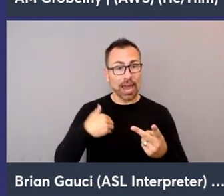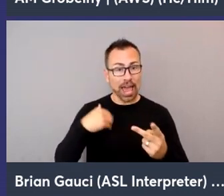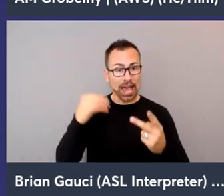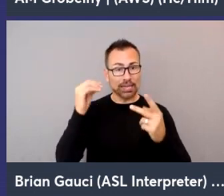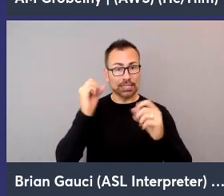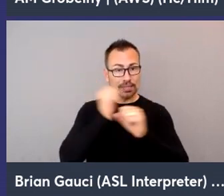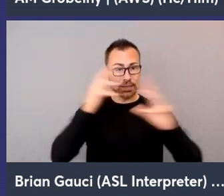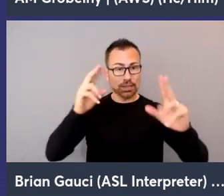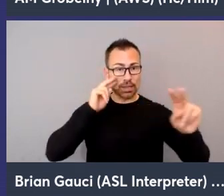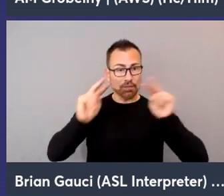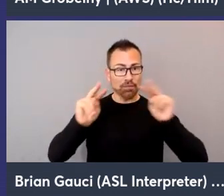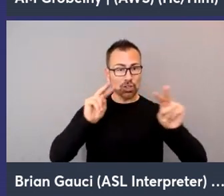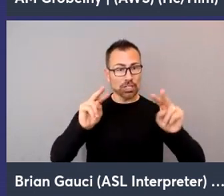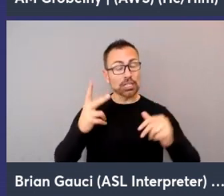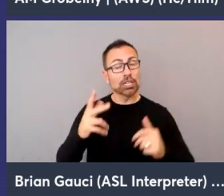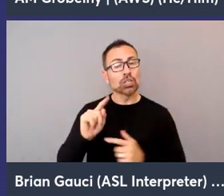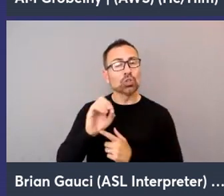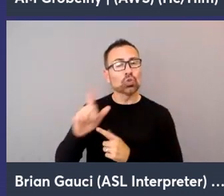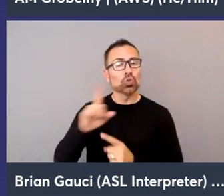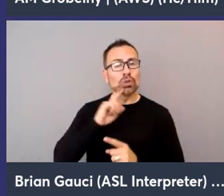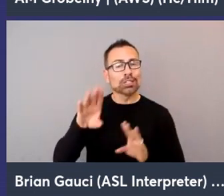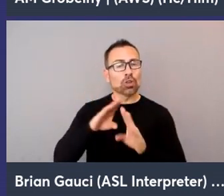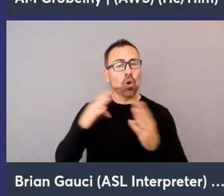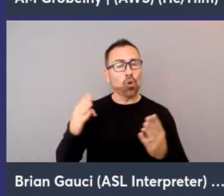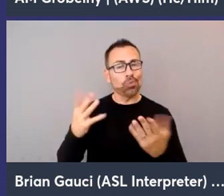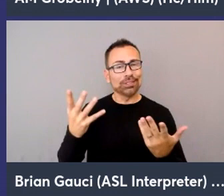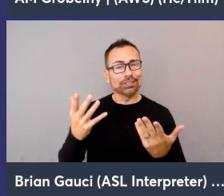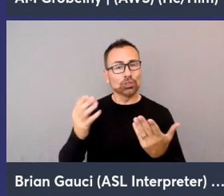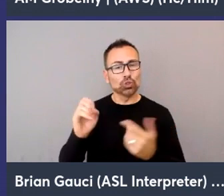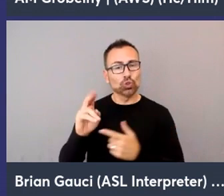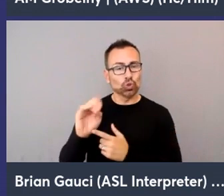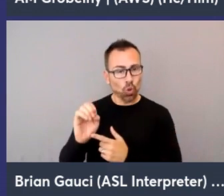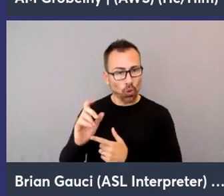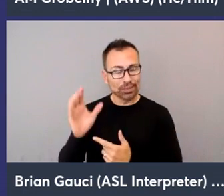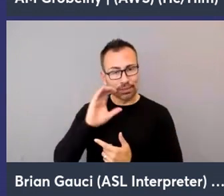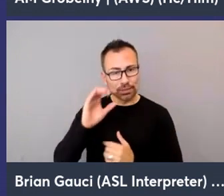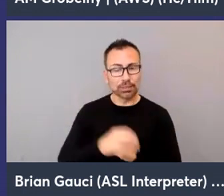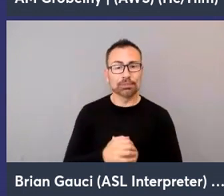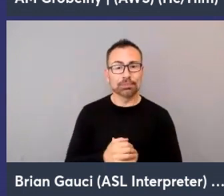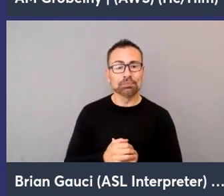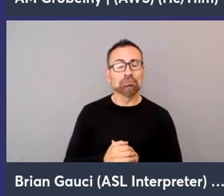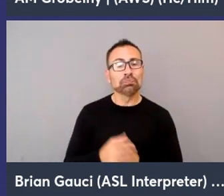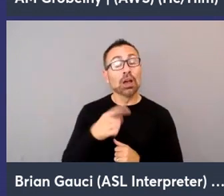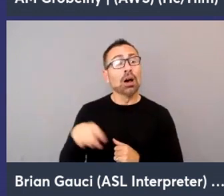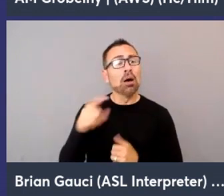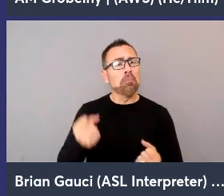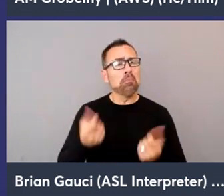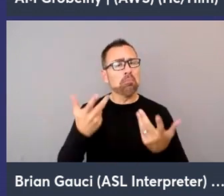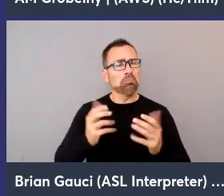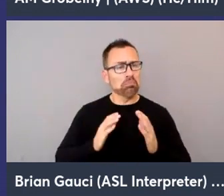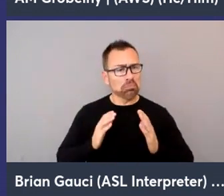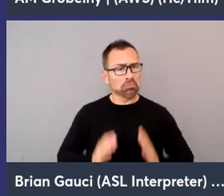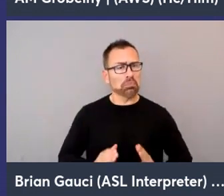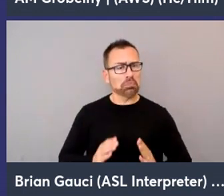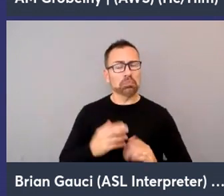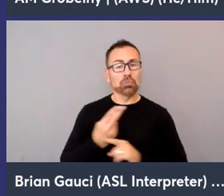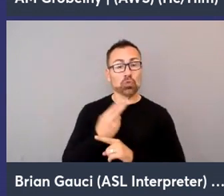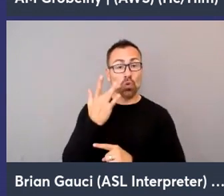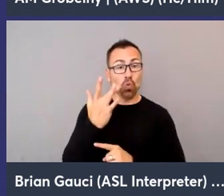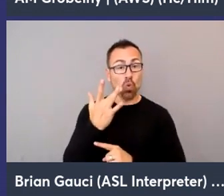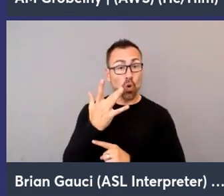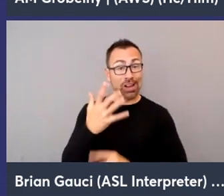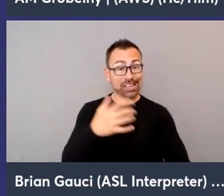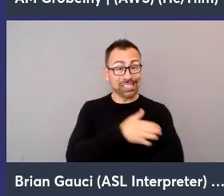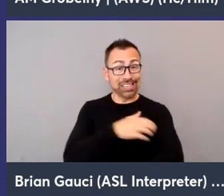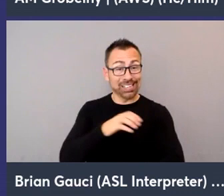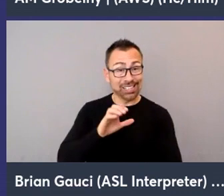because it's a search engine, obviously the very first use case is your full text search. You know, a lot of our customers are using it to power their